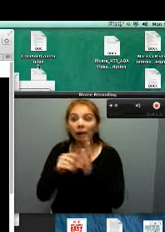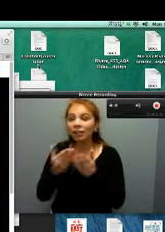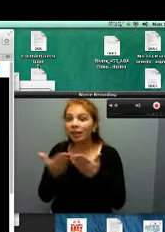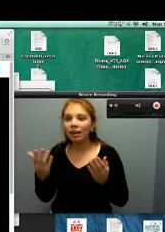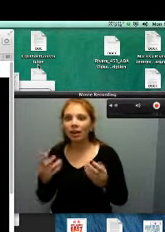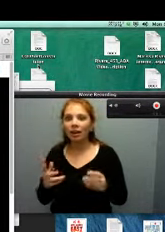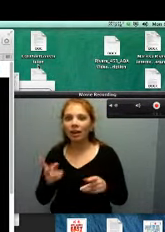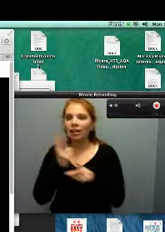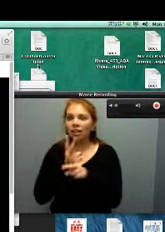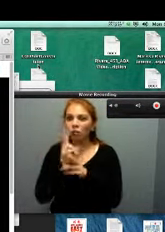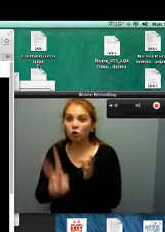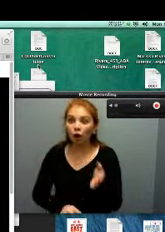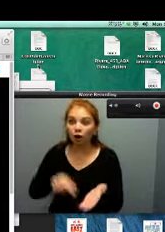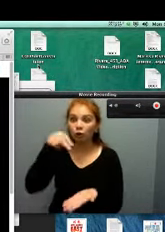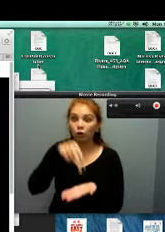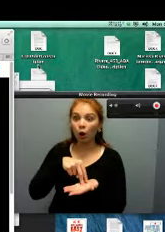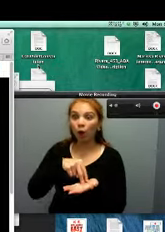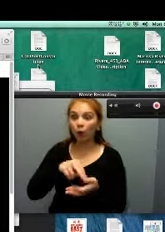your toes.